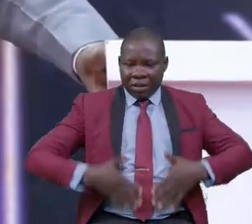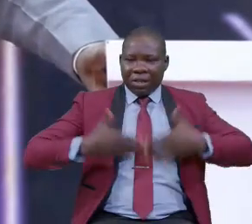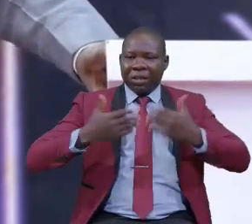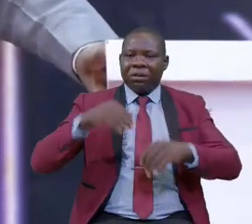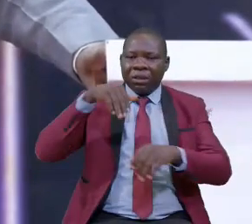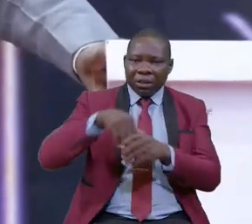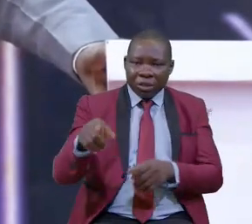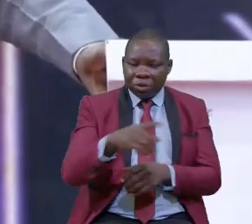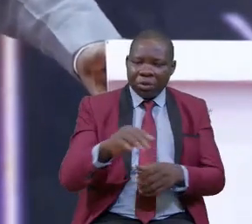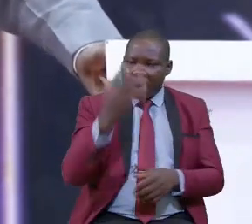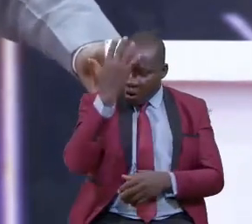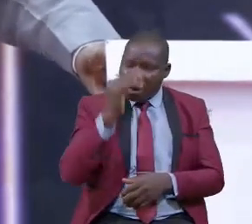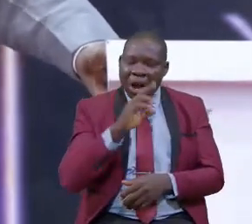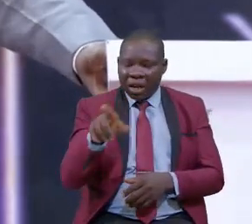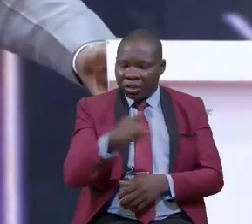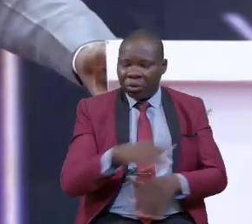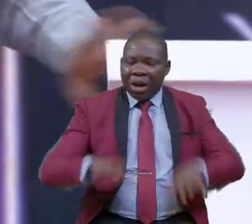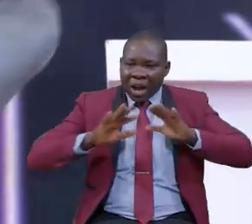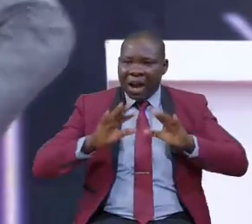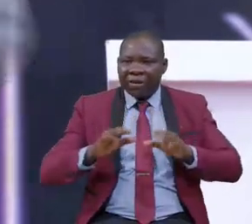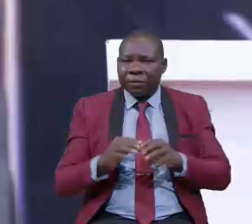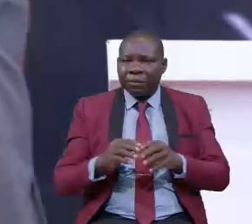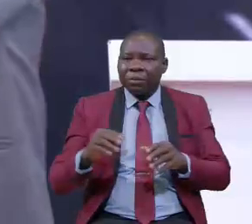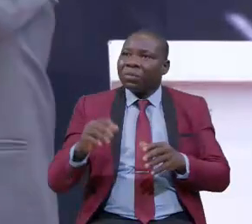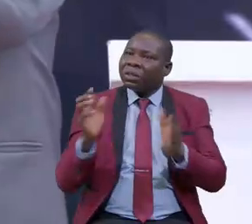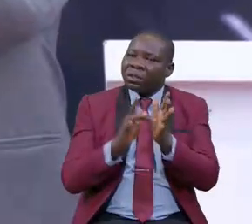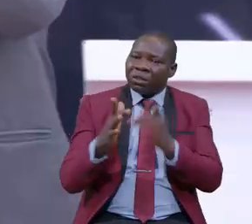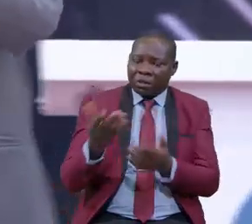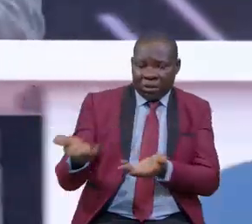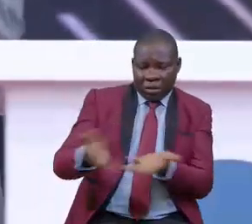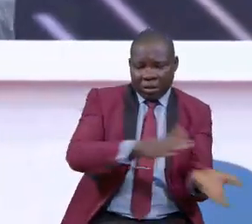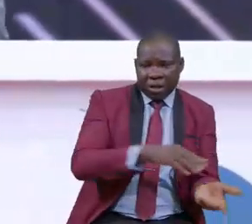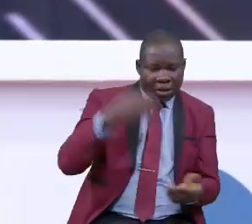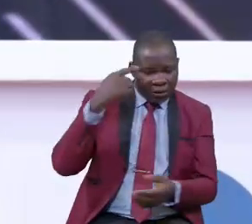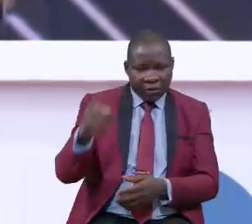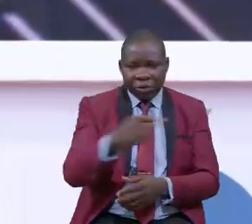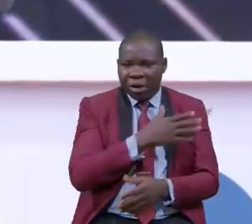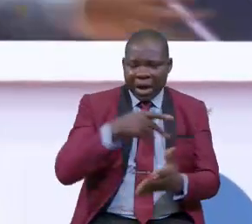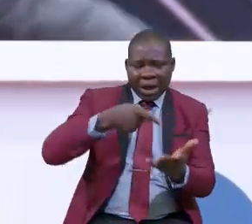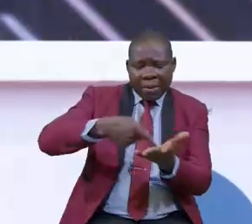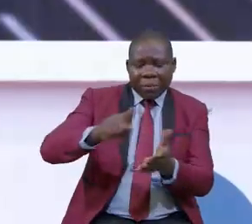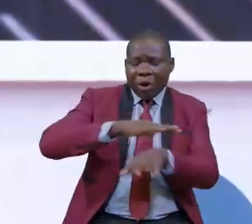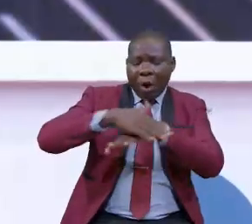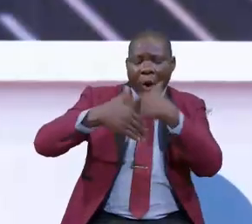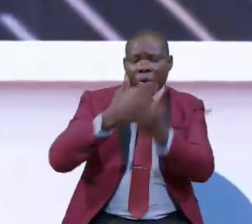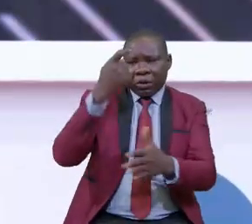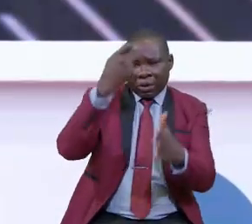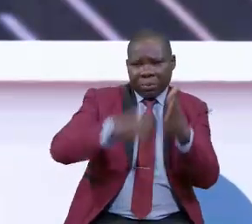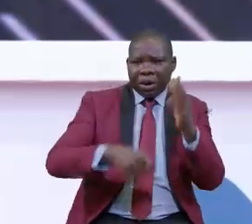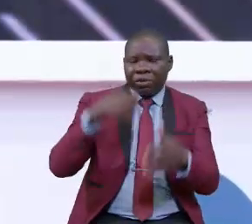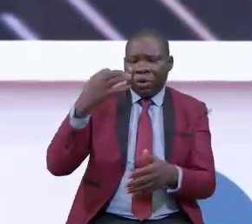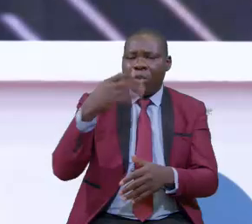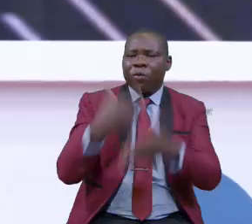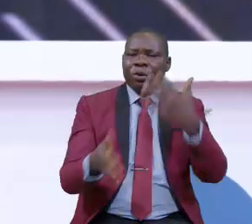Why are you afraid? He died for you and he paid the whole price of whatever you have